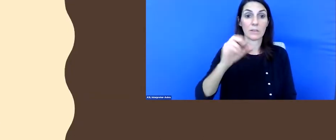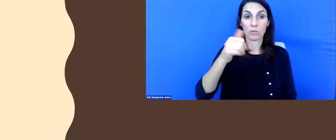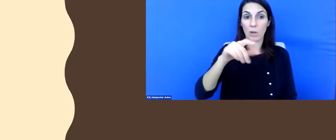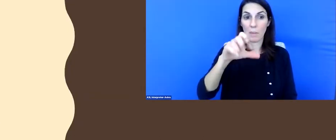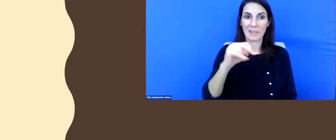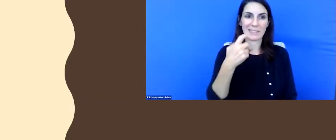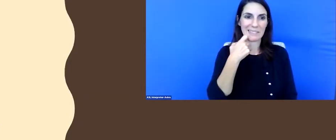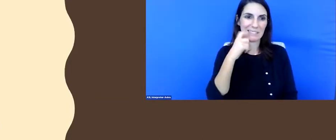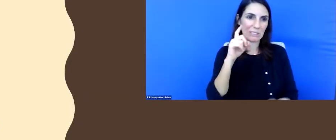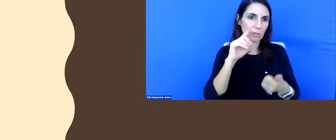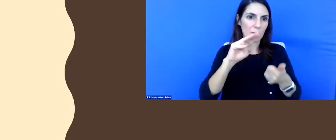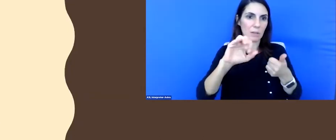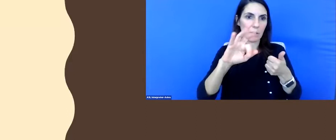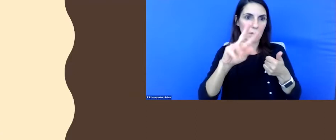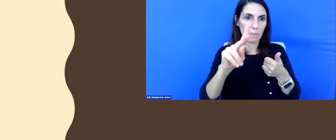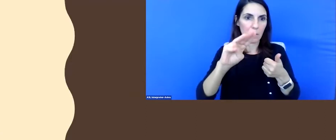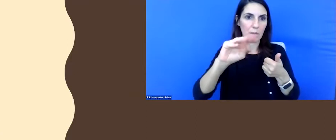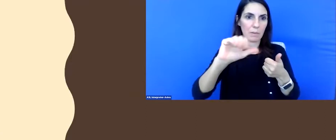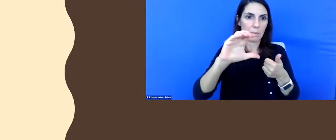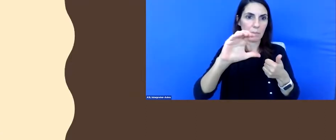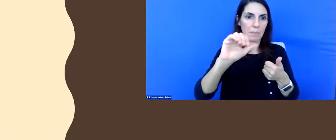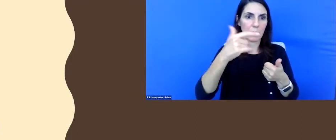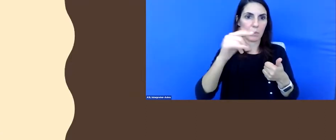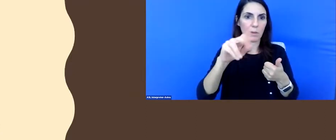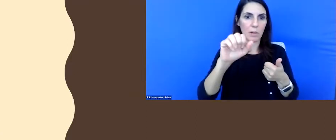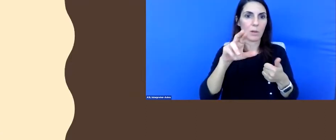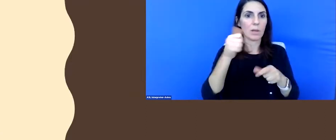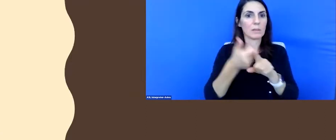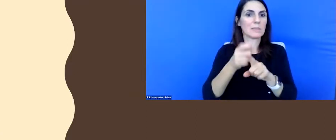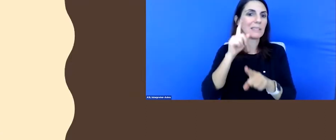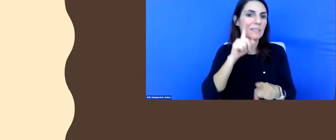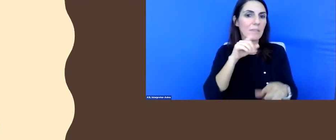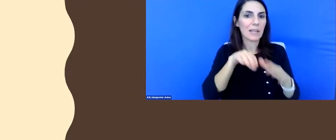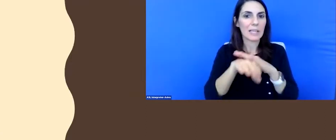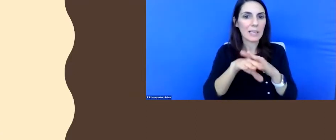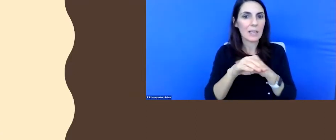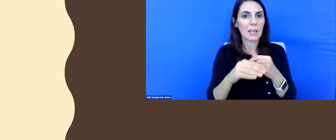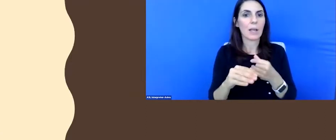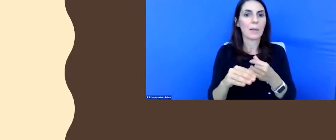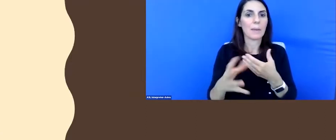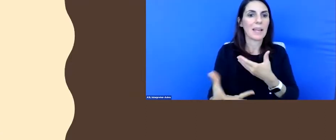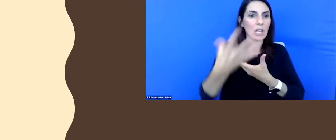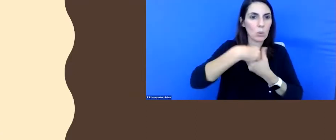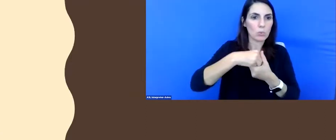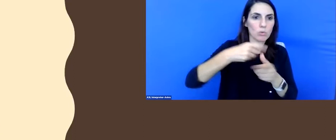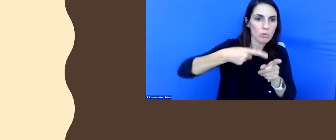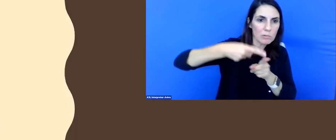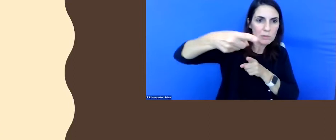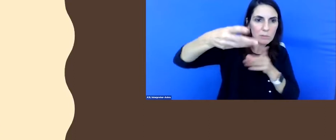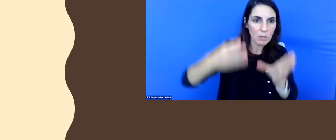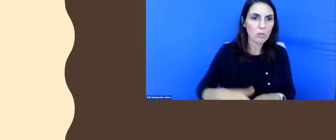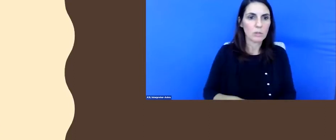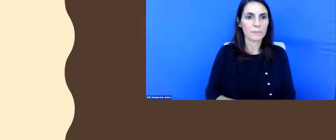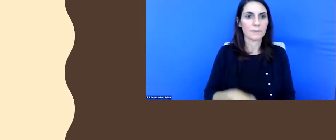heard, Mark McGuire, who's a deaf accessibility and inclusion specialist. We